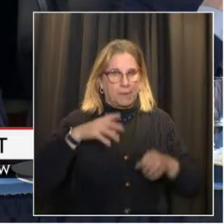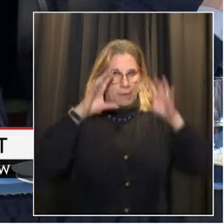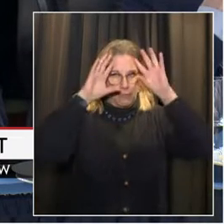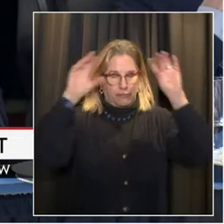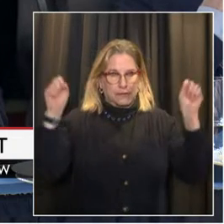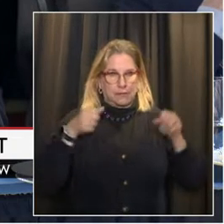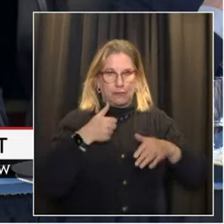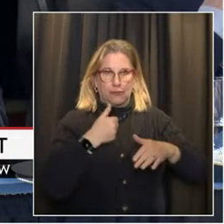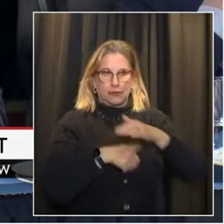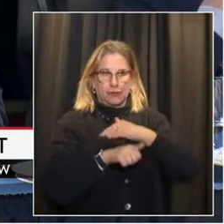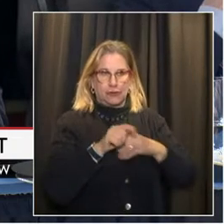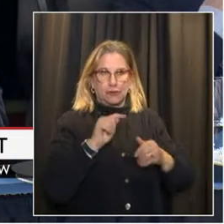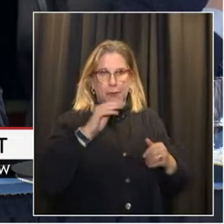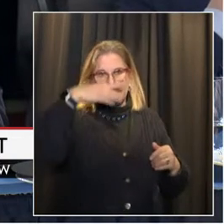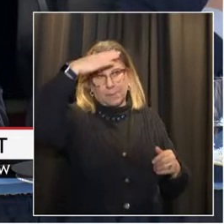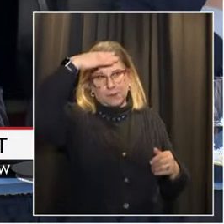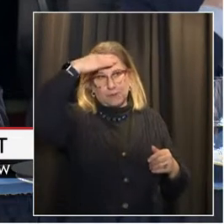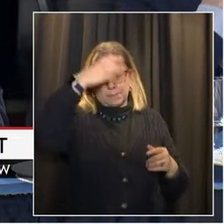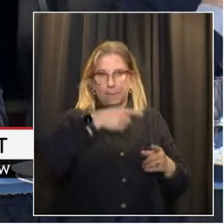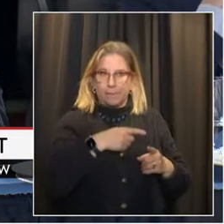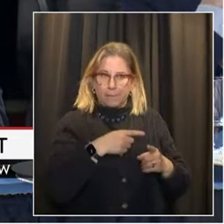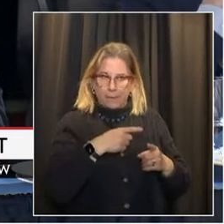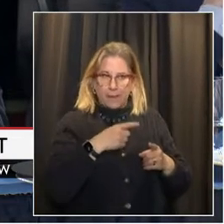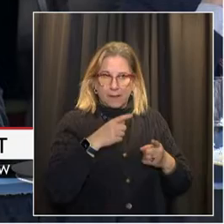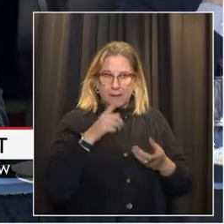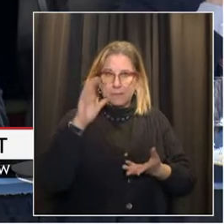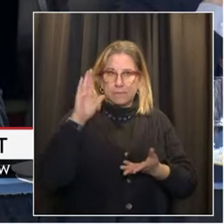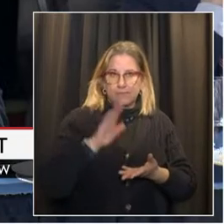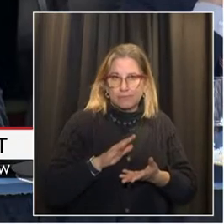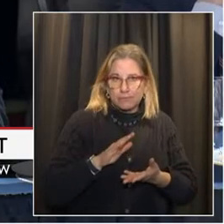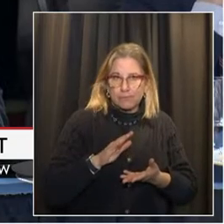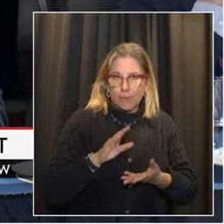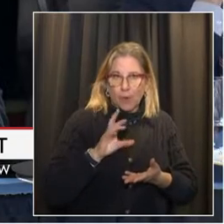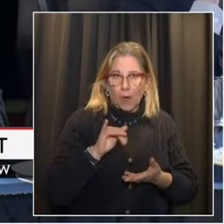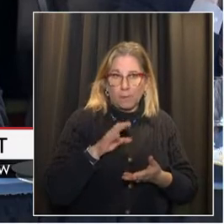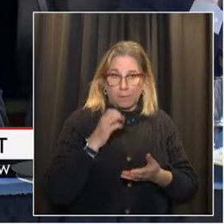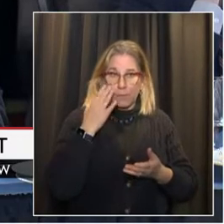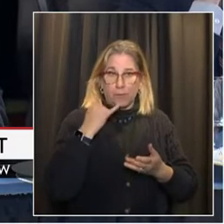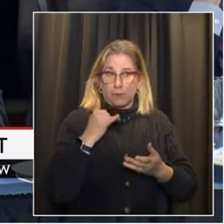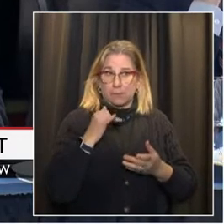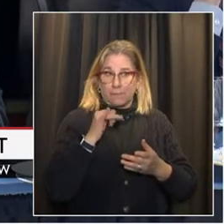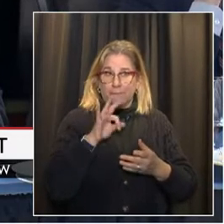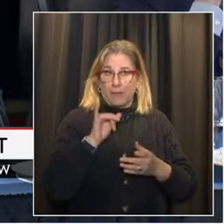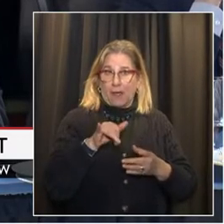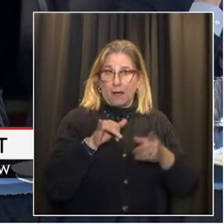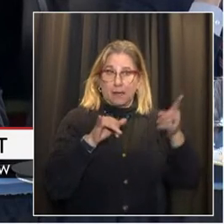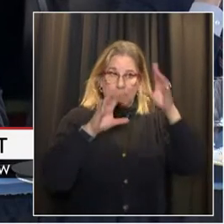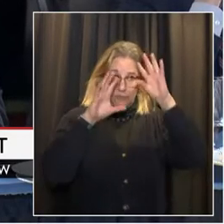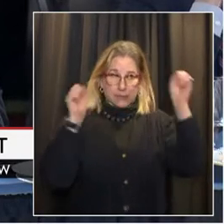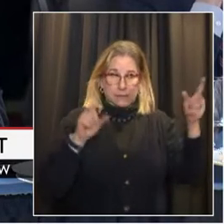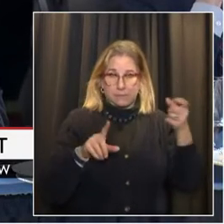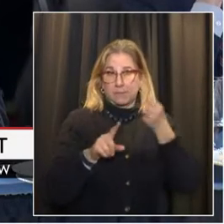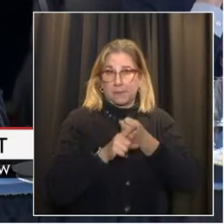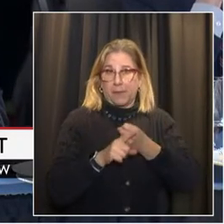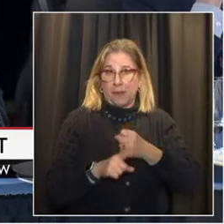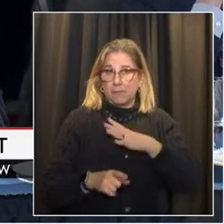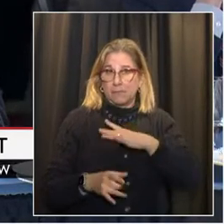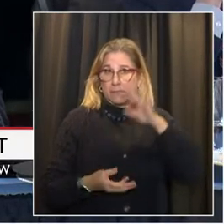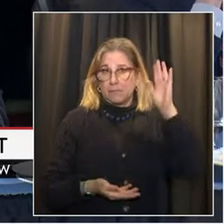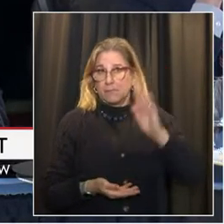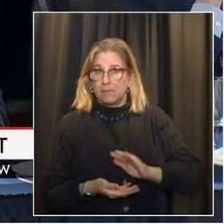I have no data behind it, but I'm wondering if there's a resource issue. Let me go to my second question, then I'll turn to